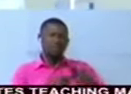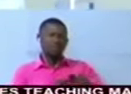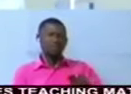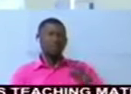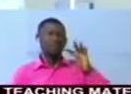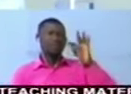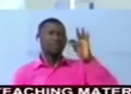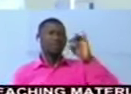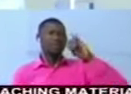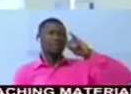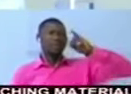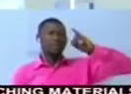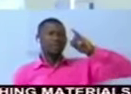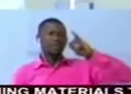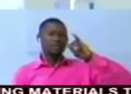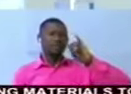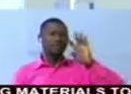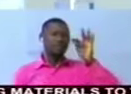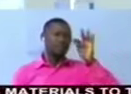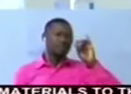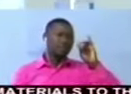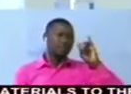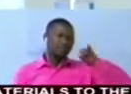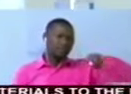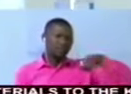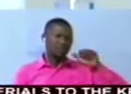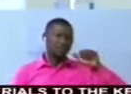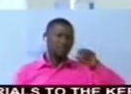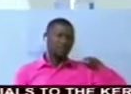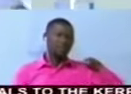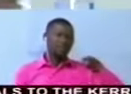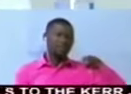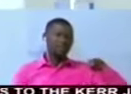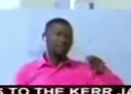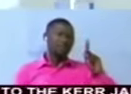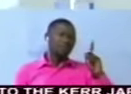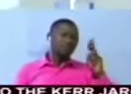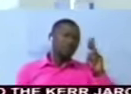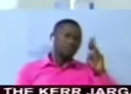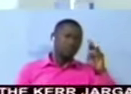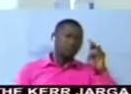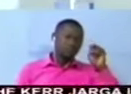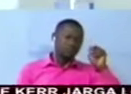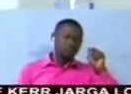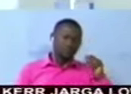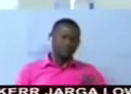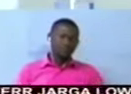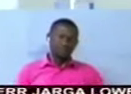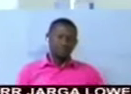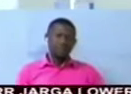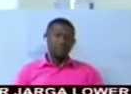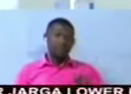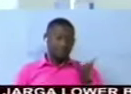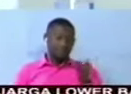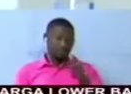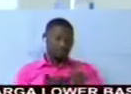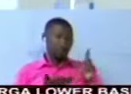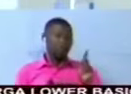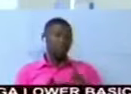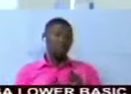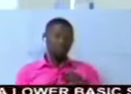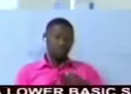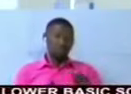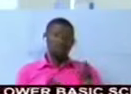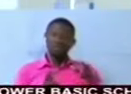Tijandur. Wow. Tijandur. Correct. Ñun ñi ñoo nekk ci cell bu ndaw boobu. We were the one who were in that small